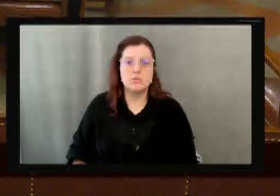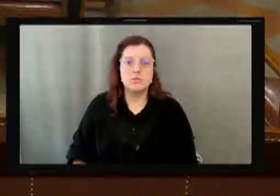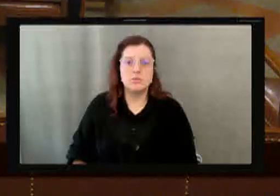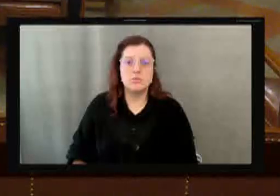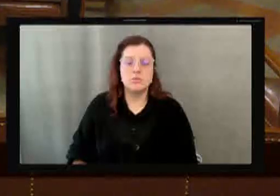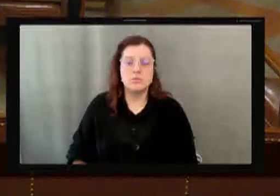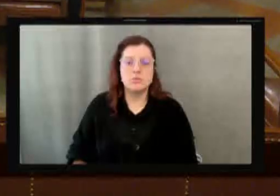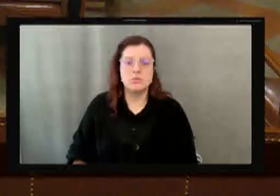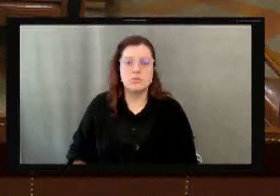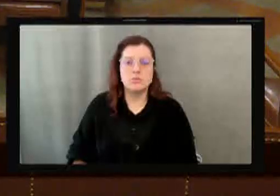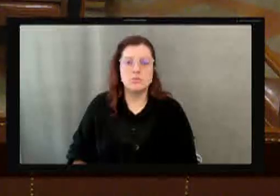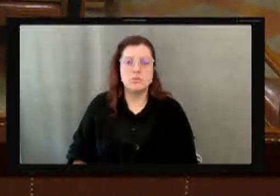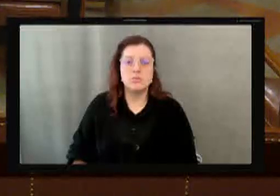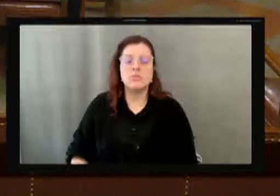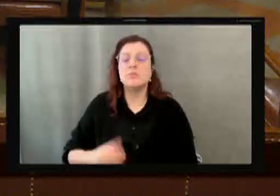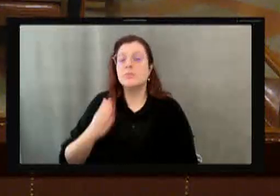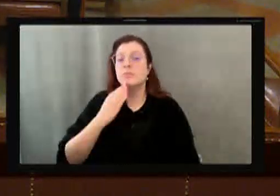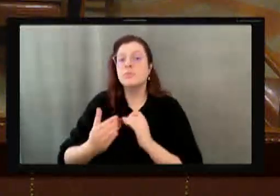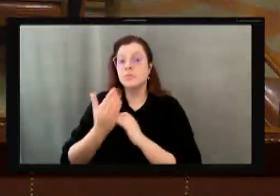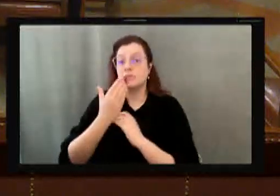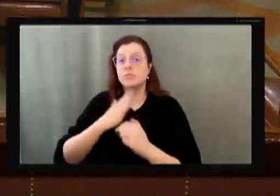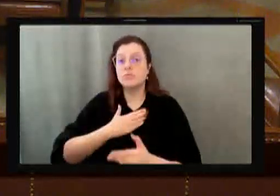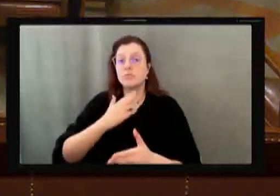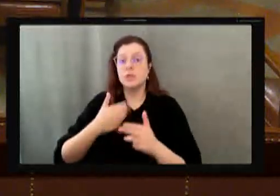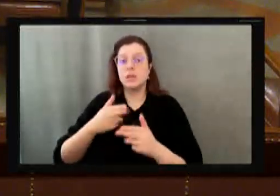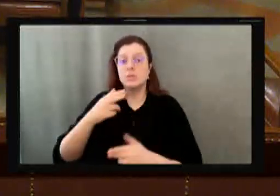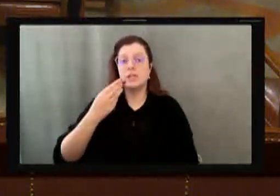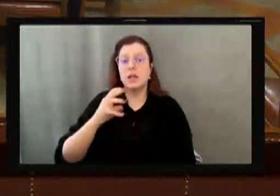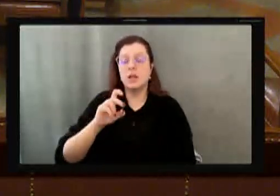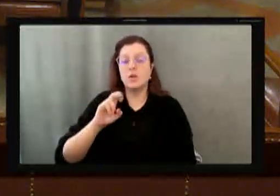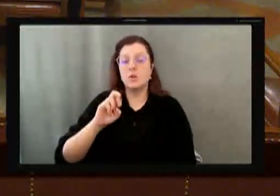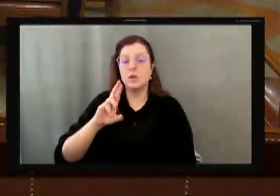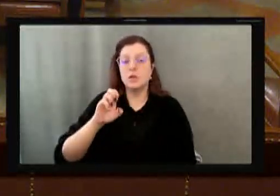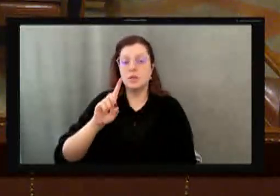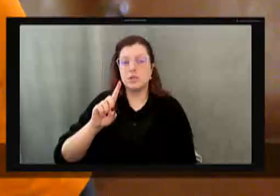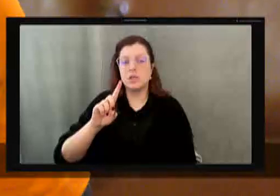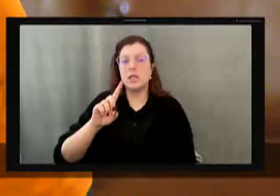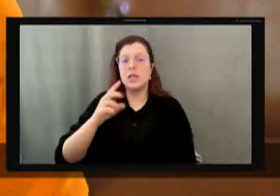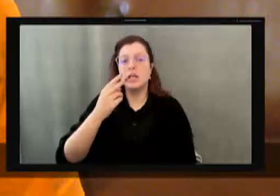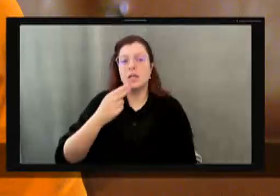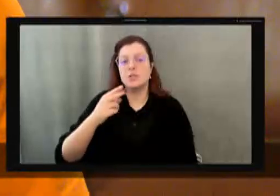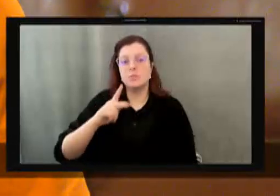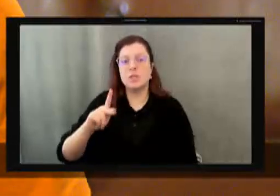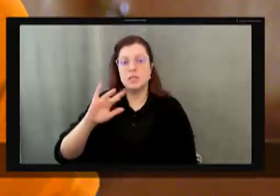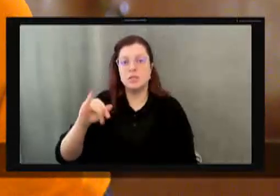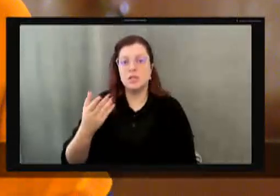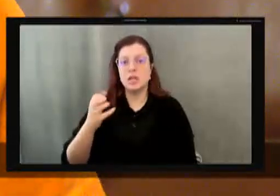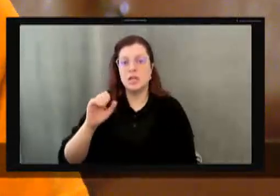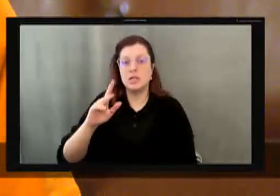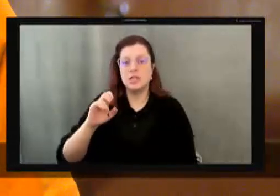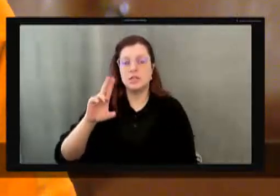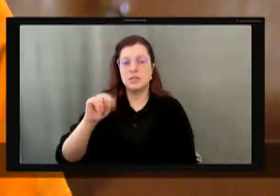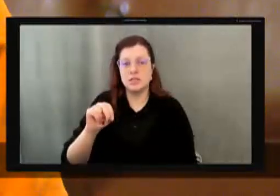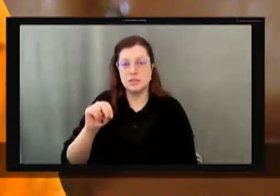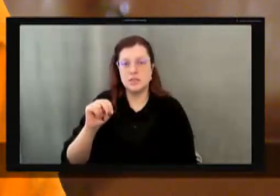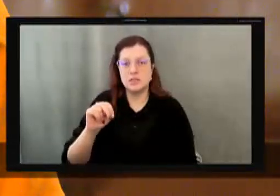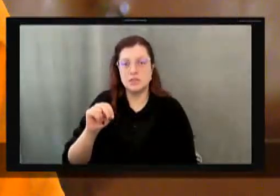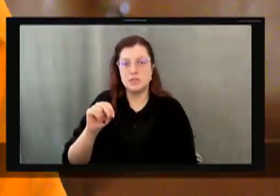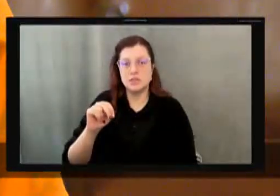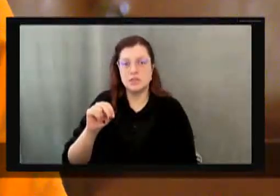Well, good morning. My name is Howard H.P. Jackson, Black Political Empowerment